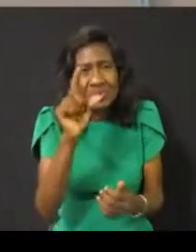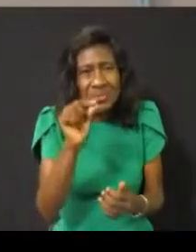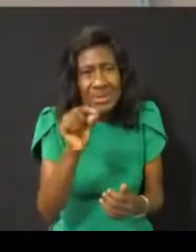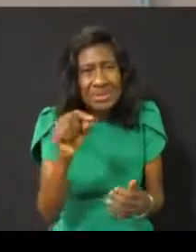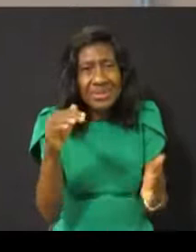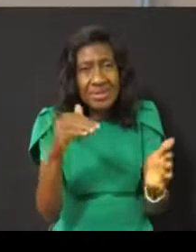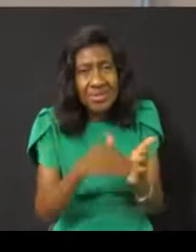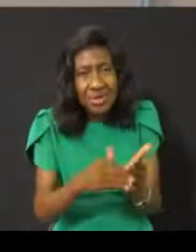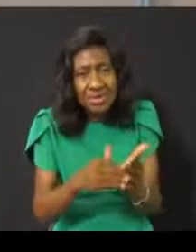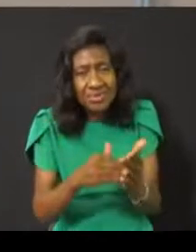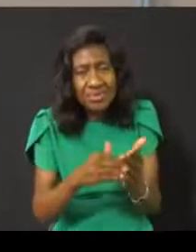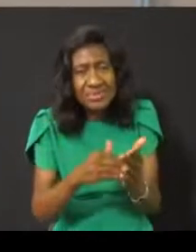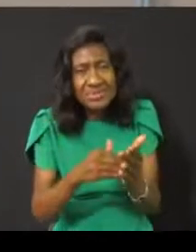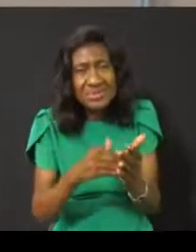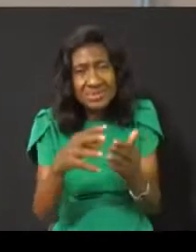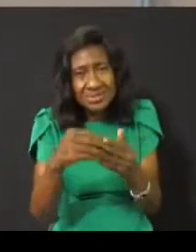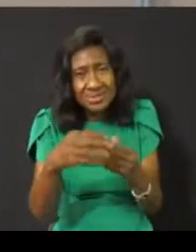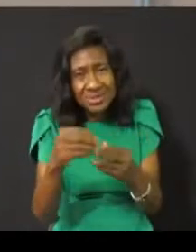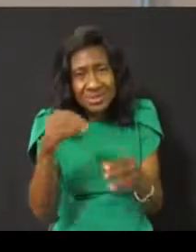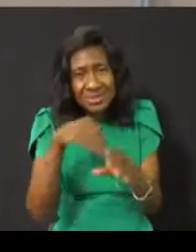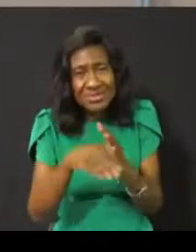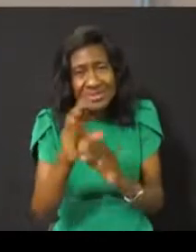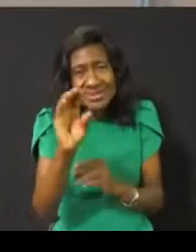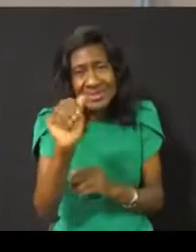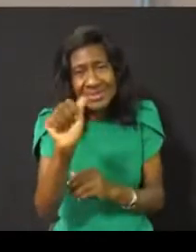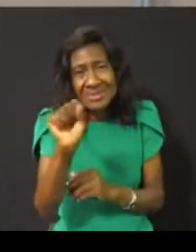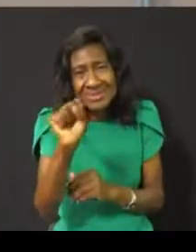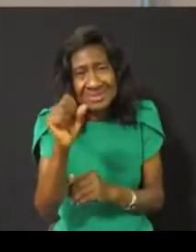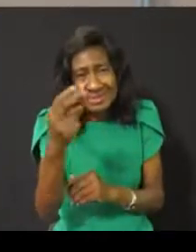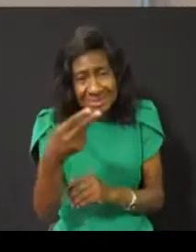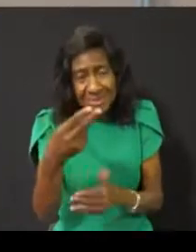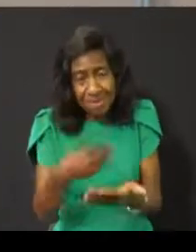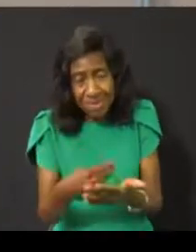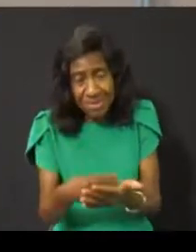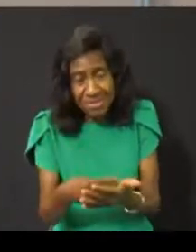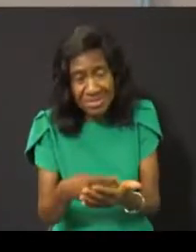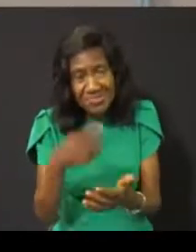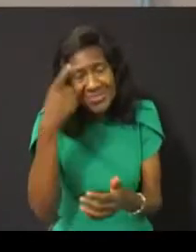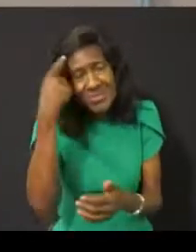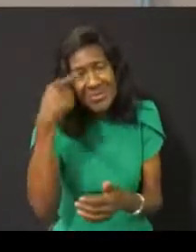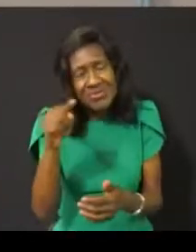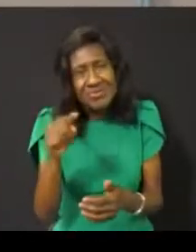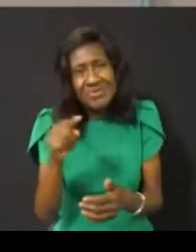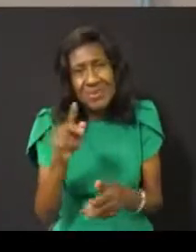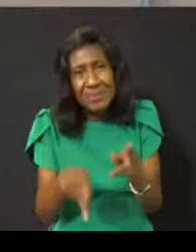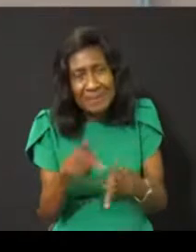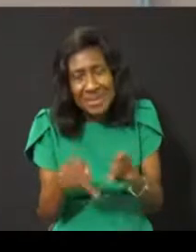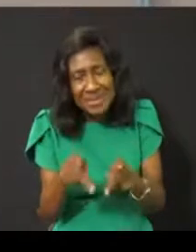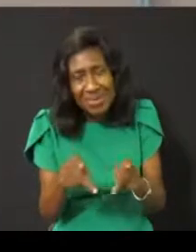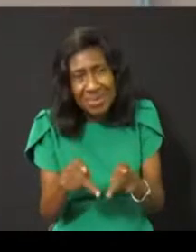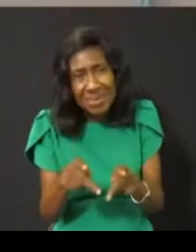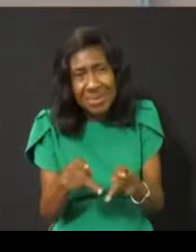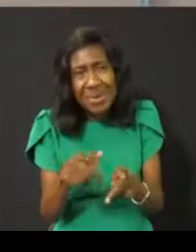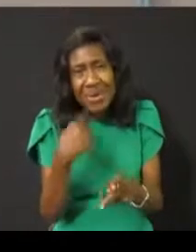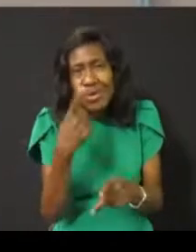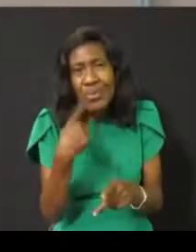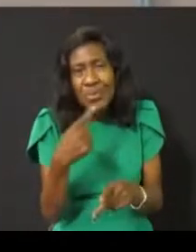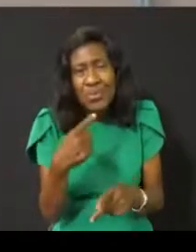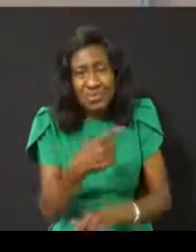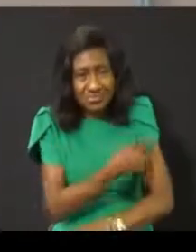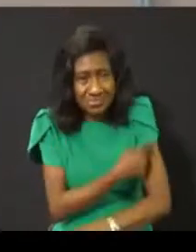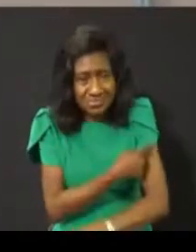cash as a random spot prizes for vaccinated recipients and referrers in support of the government's